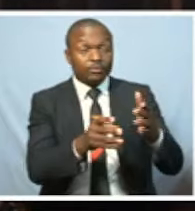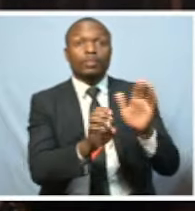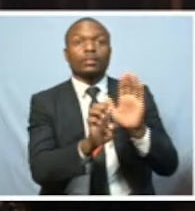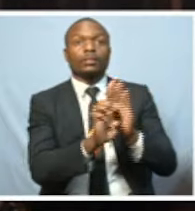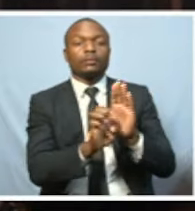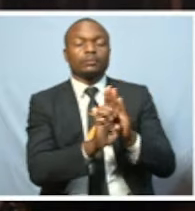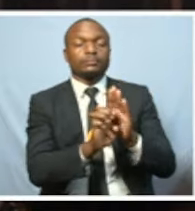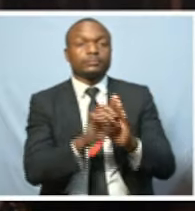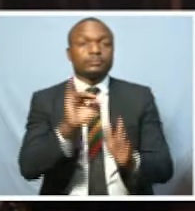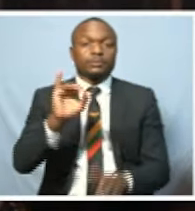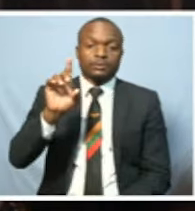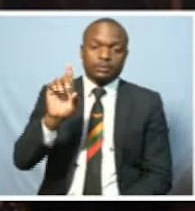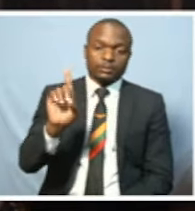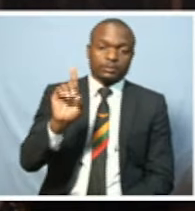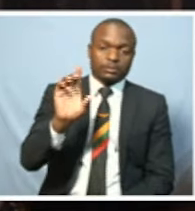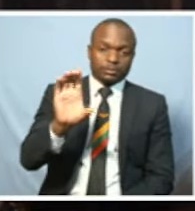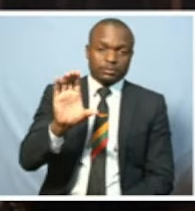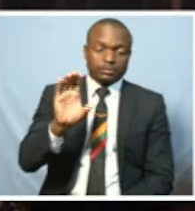an IPC number 4.